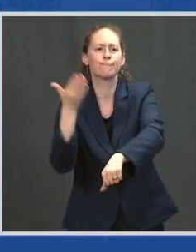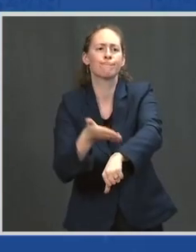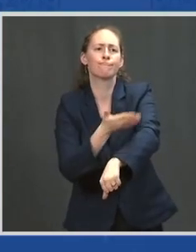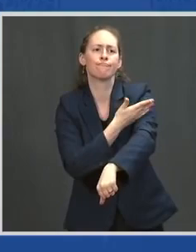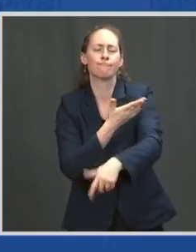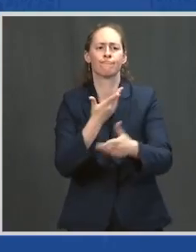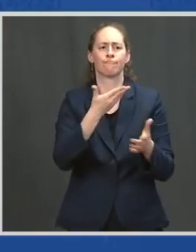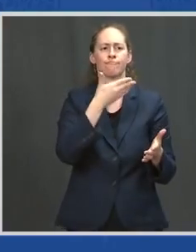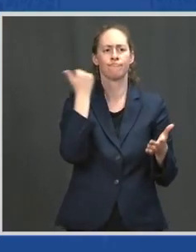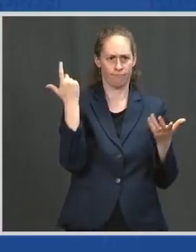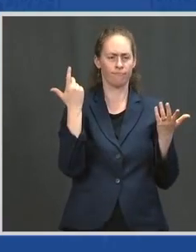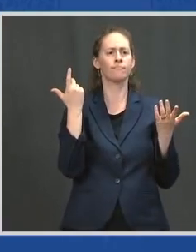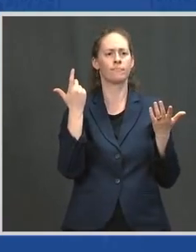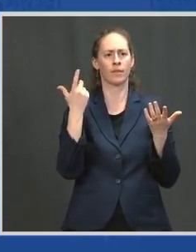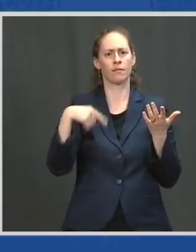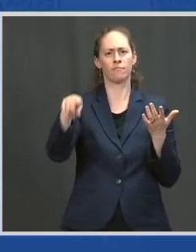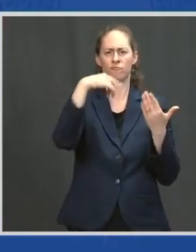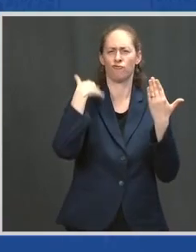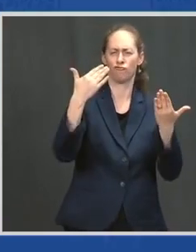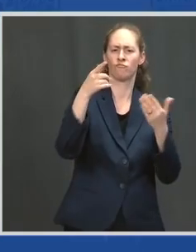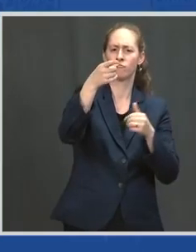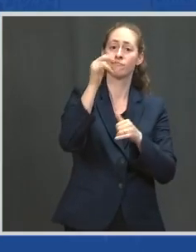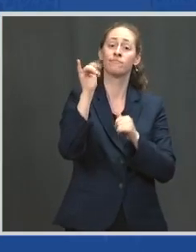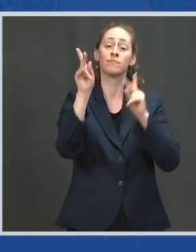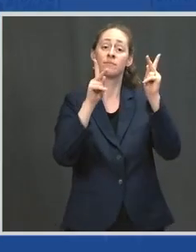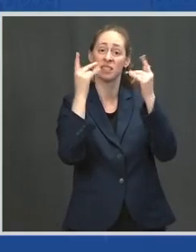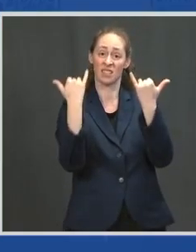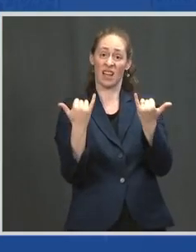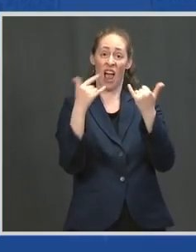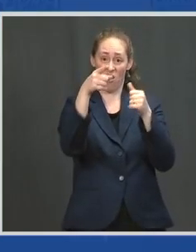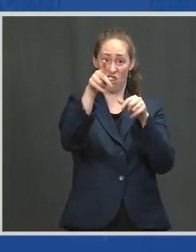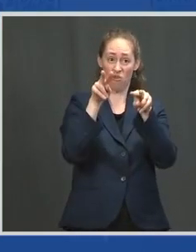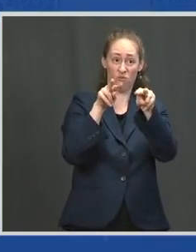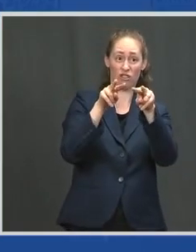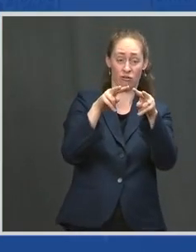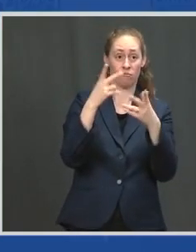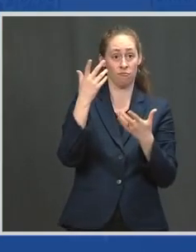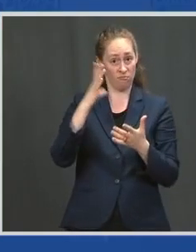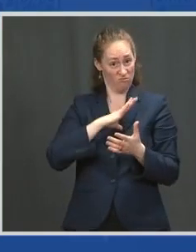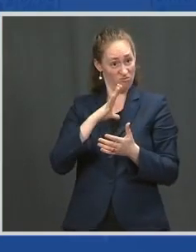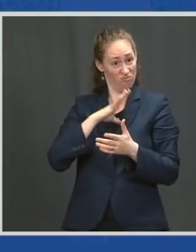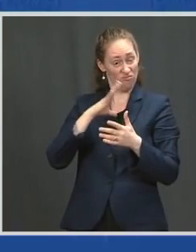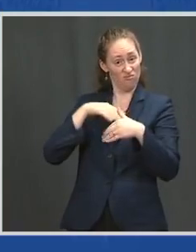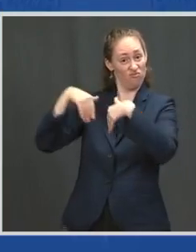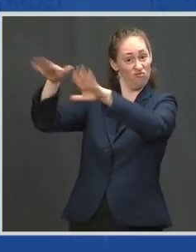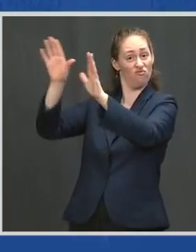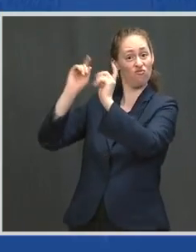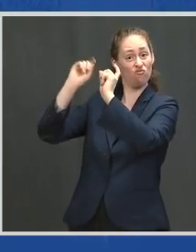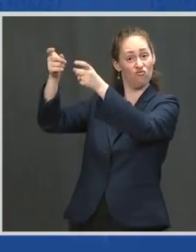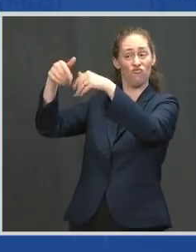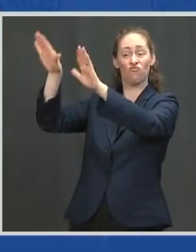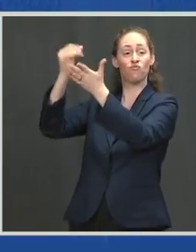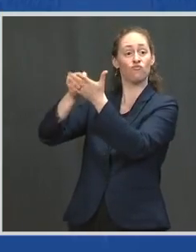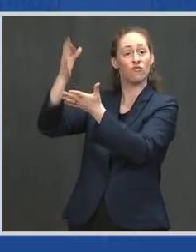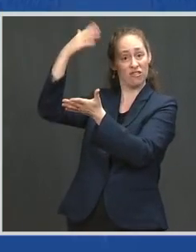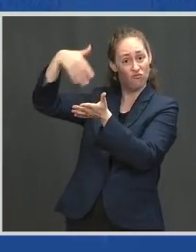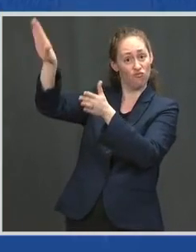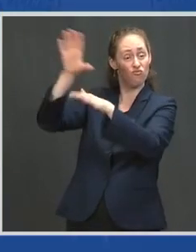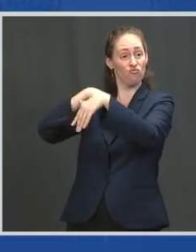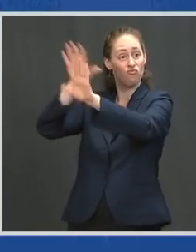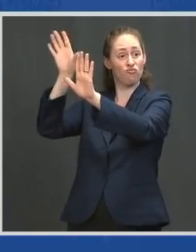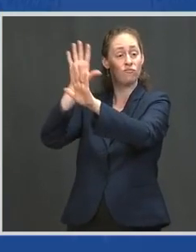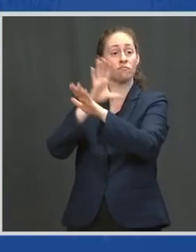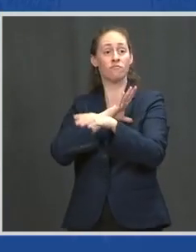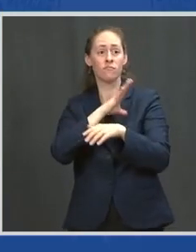I'd like to ask a question. Do we want to give the wealthiest people in America another tax cut? Or do you want to give every high school